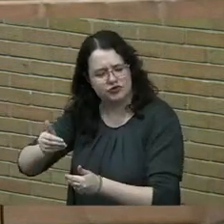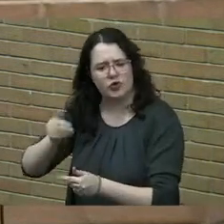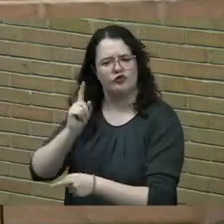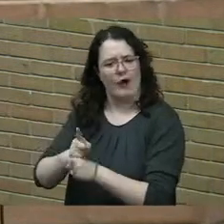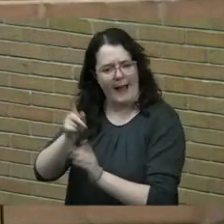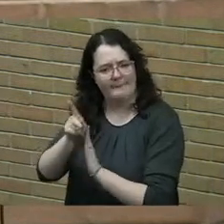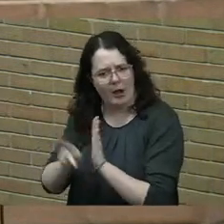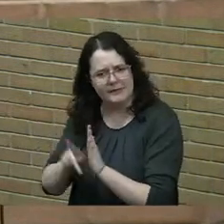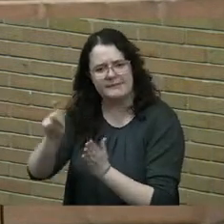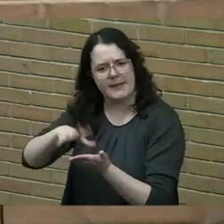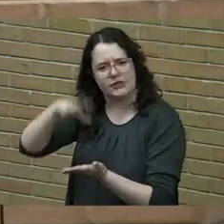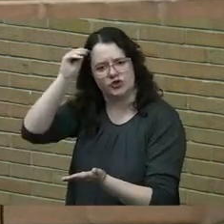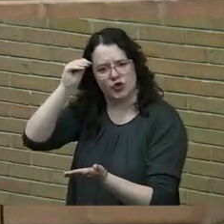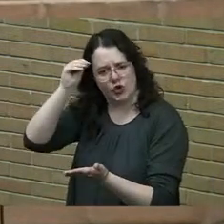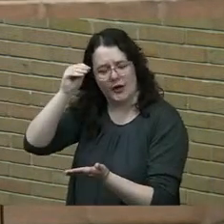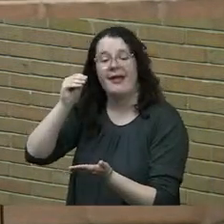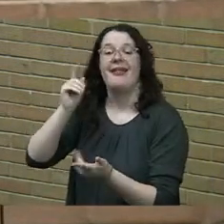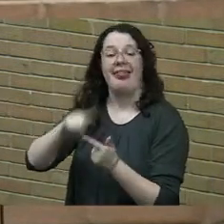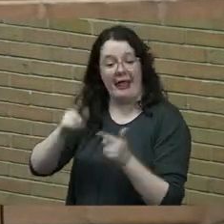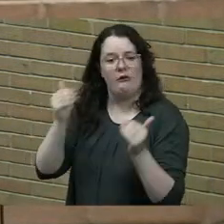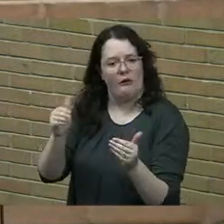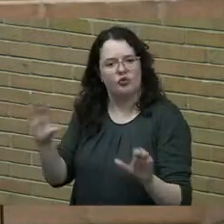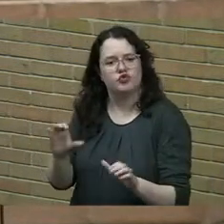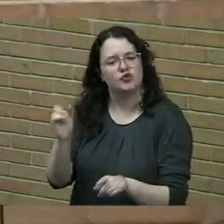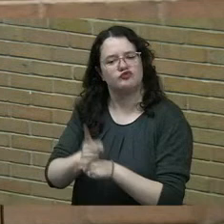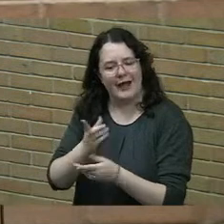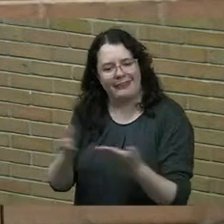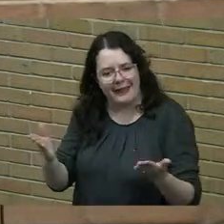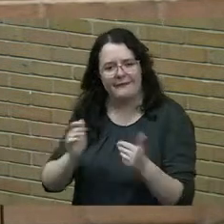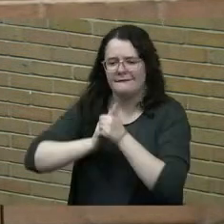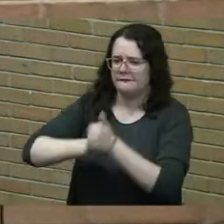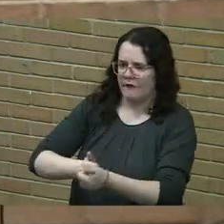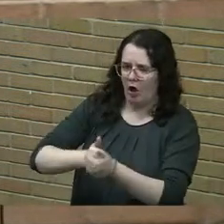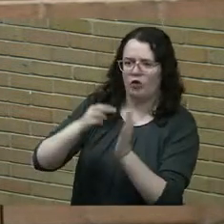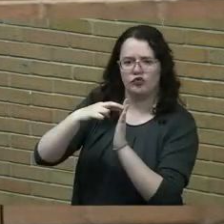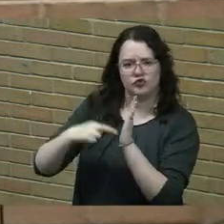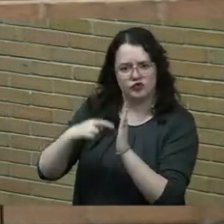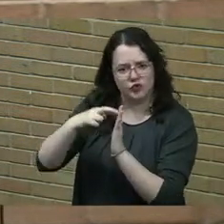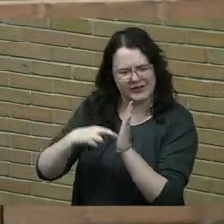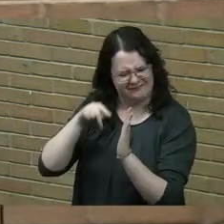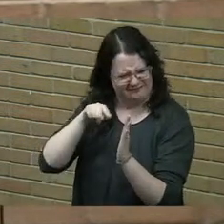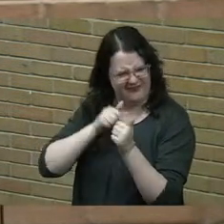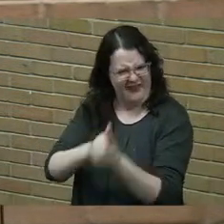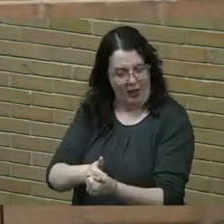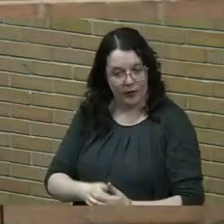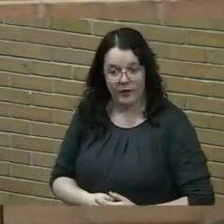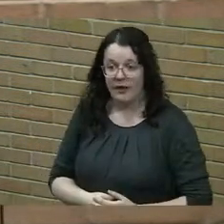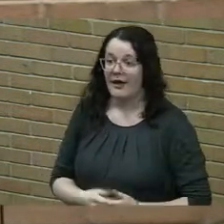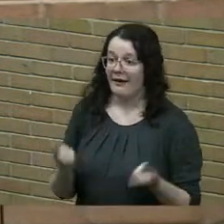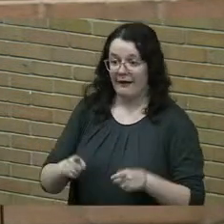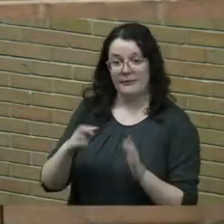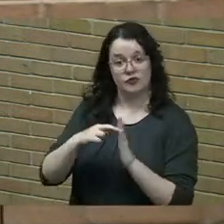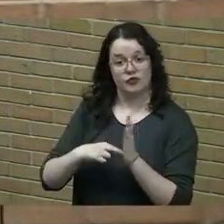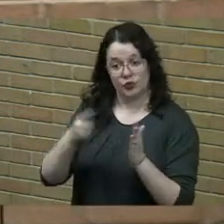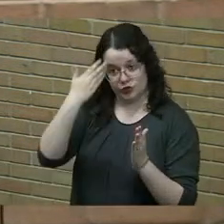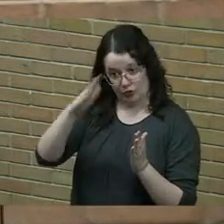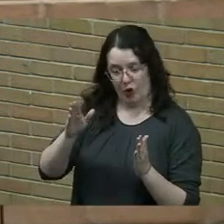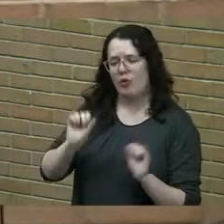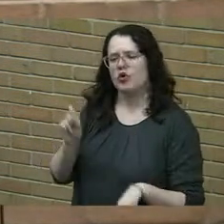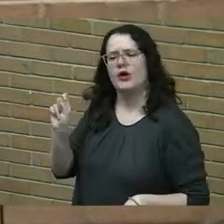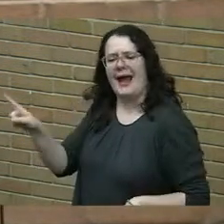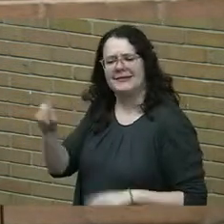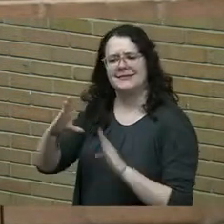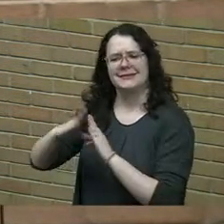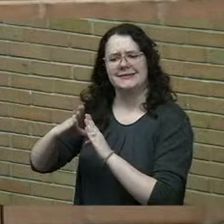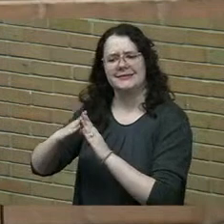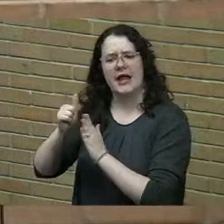are, and do the right thing. Follow the rules. If you don't know what the rules are, you can ask the town attorney, you could ask the town